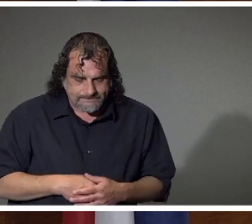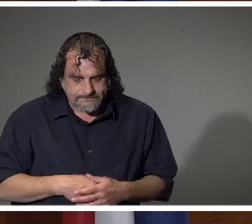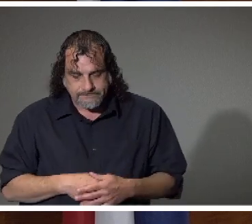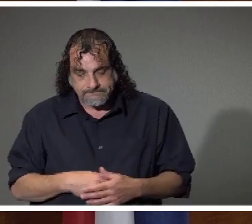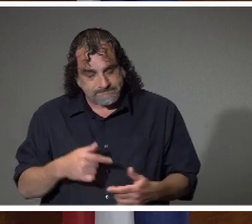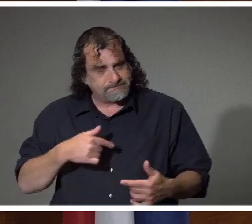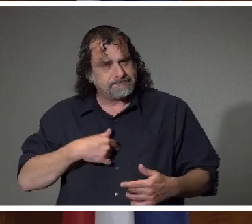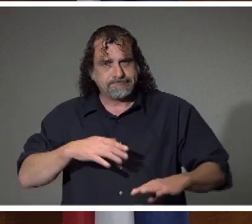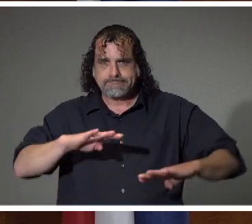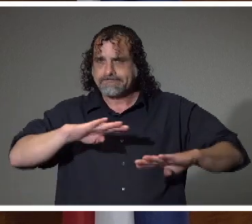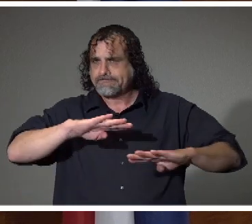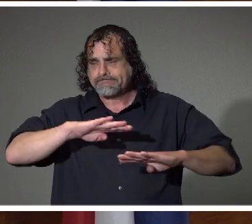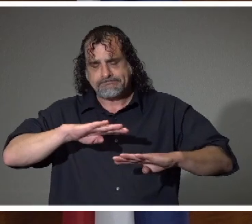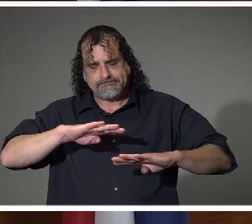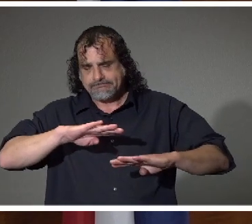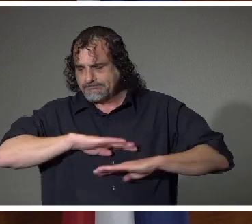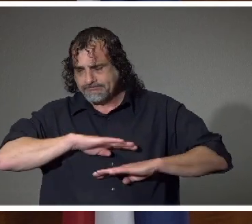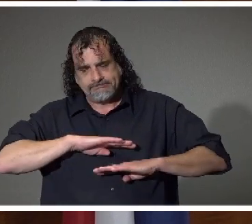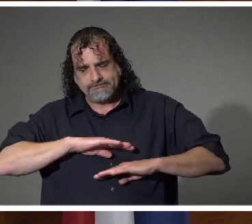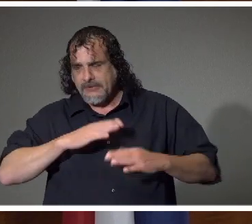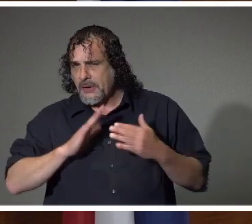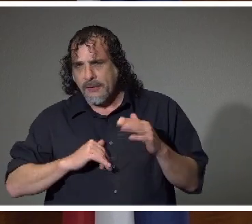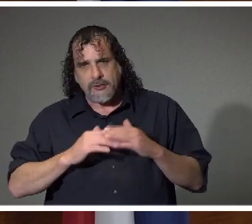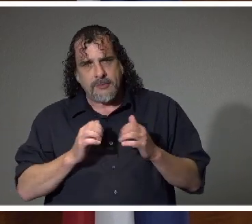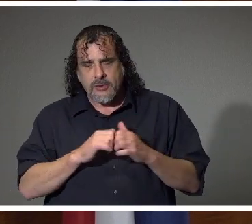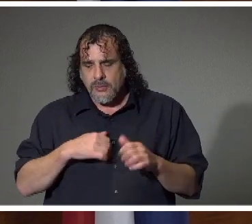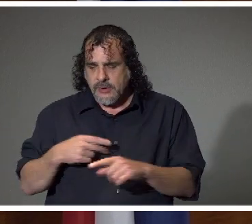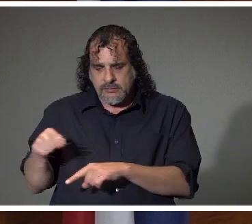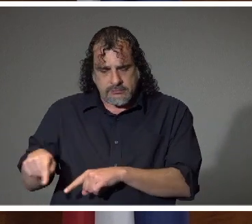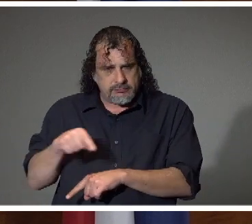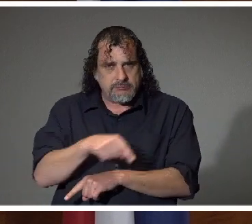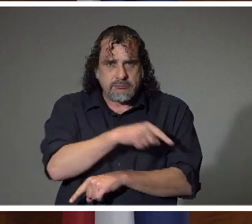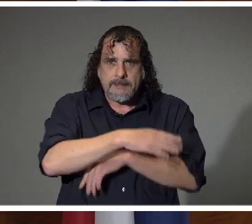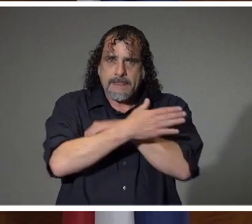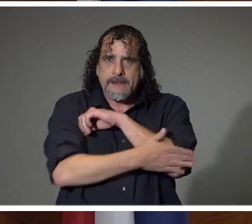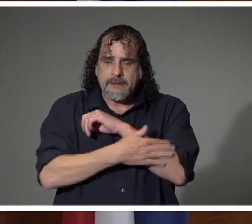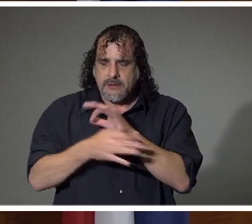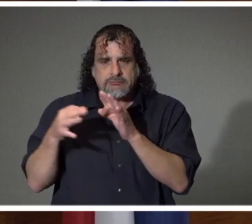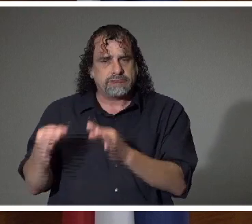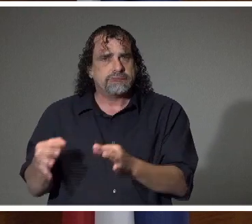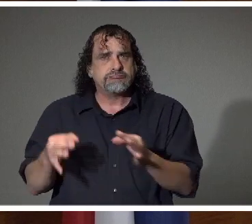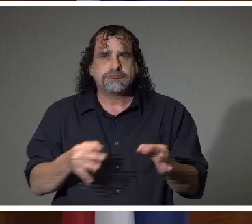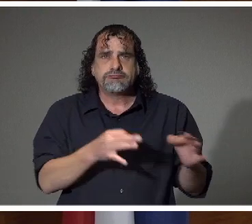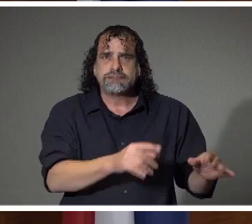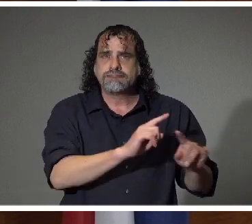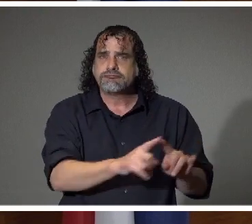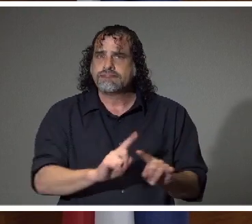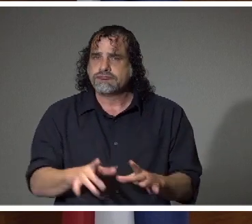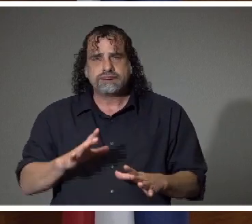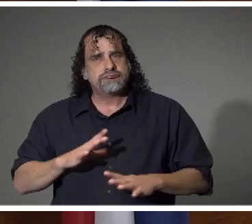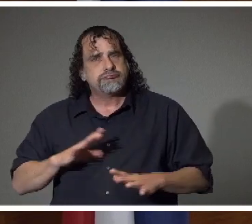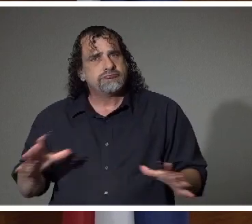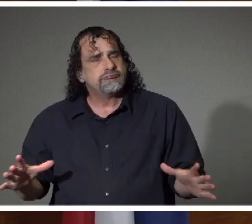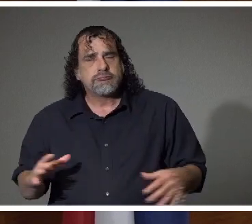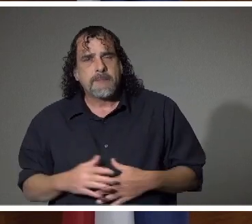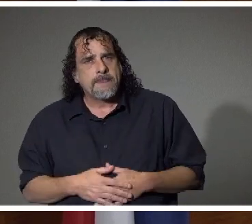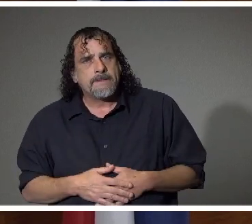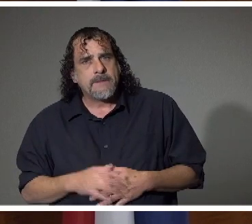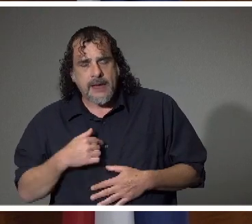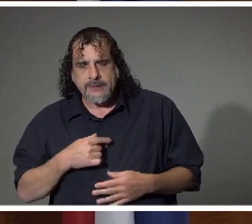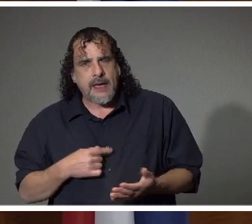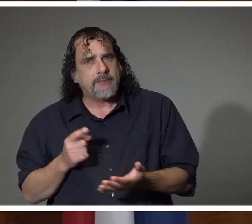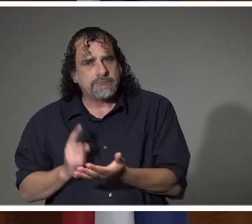content with Hancock and Harrison and Jackson counties all making different decisions. As I talked to the